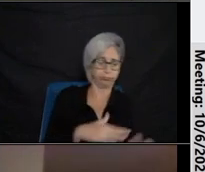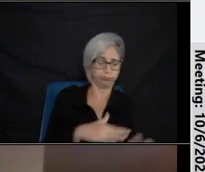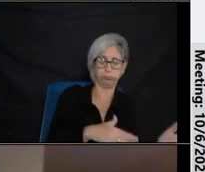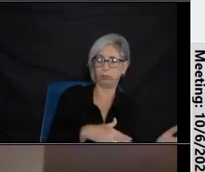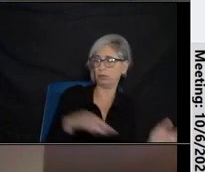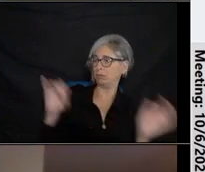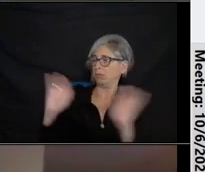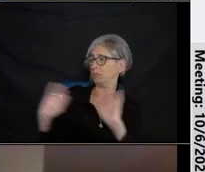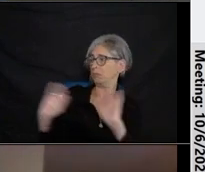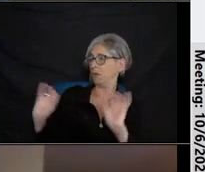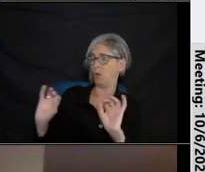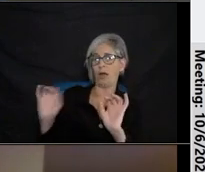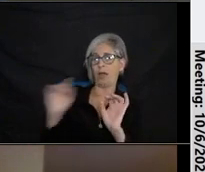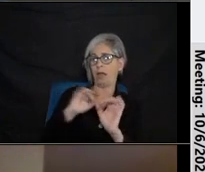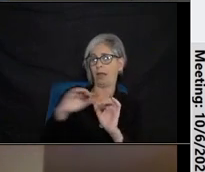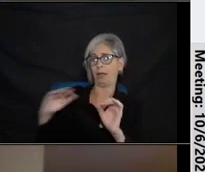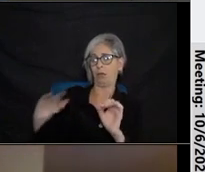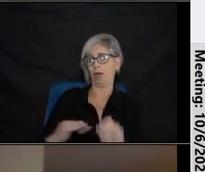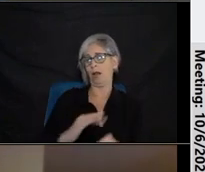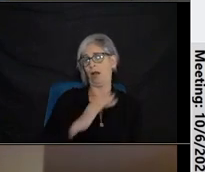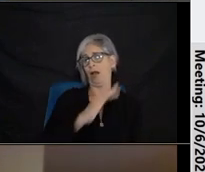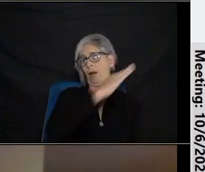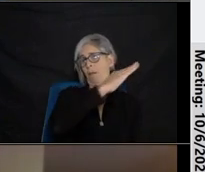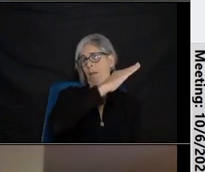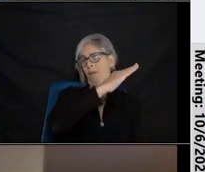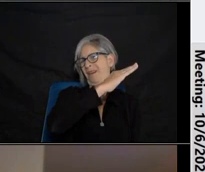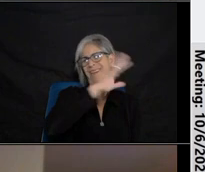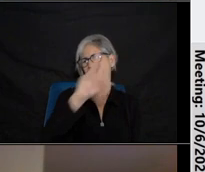way the water ran uphill